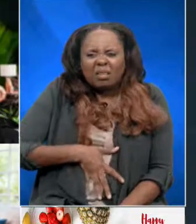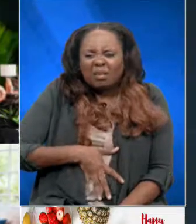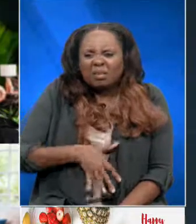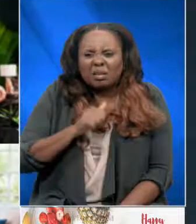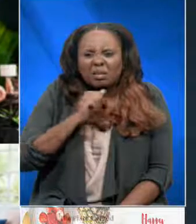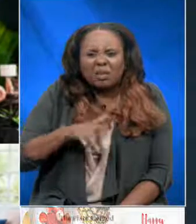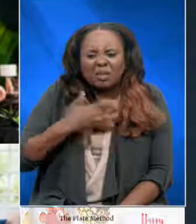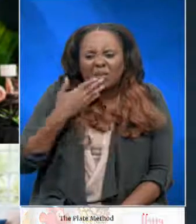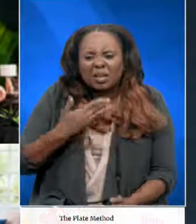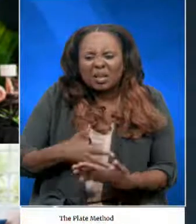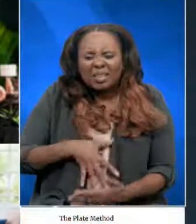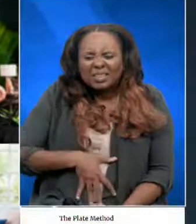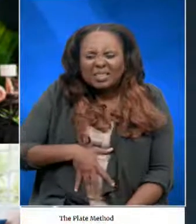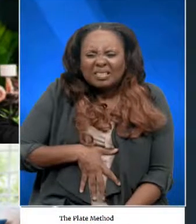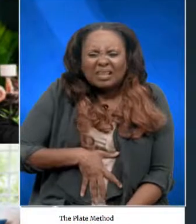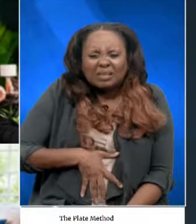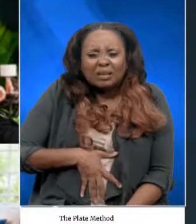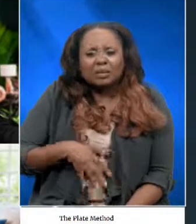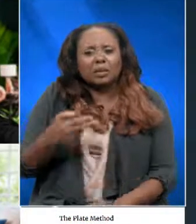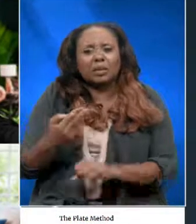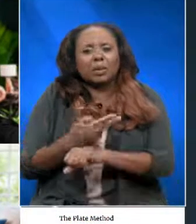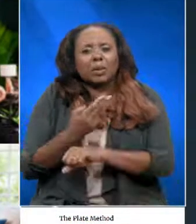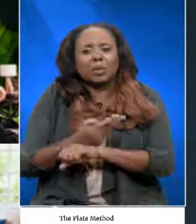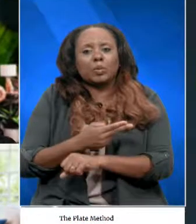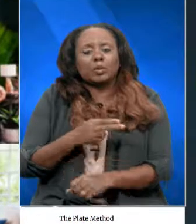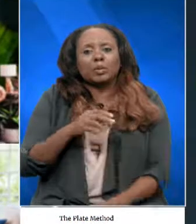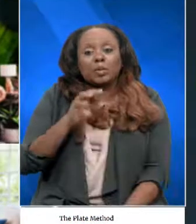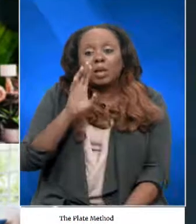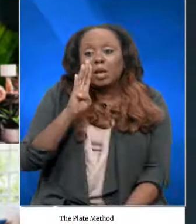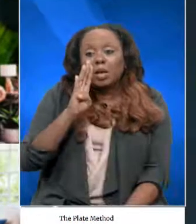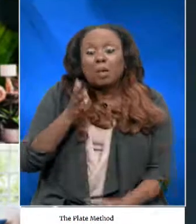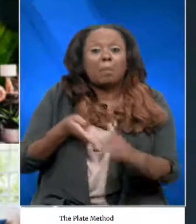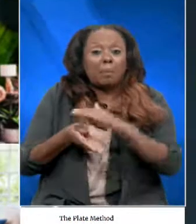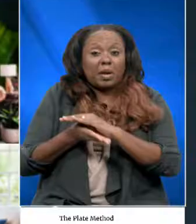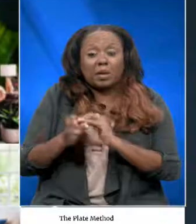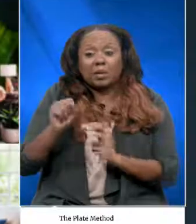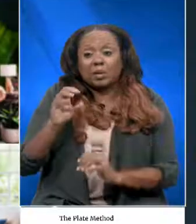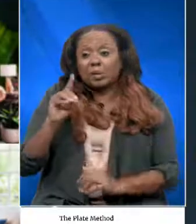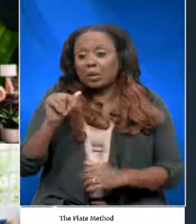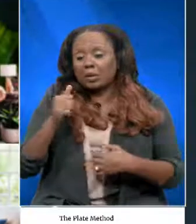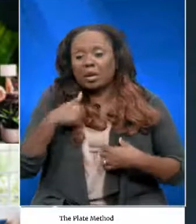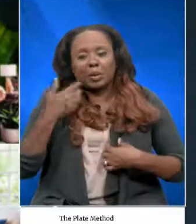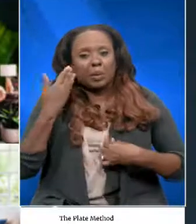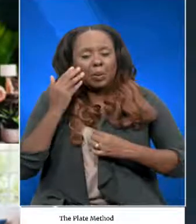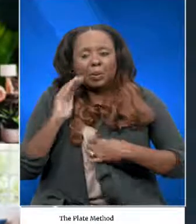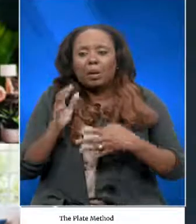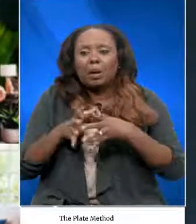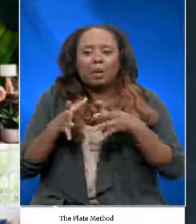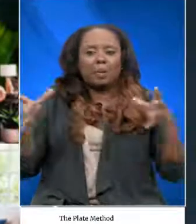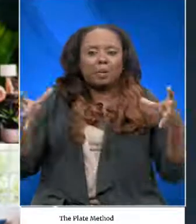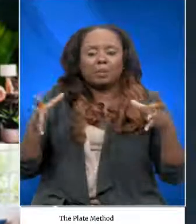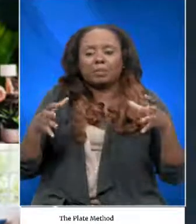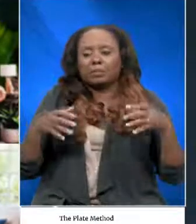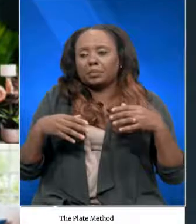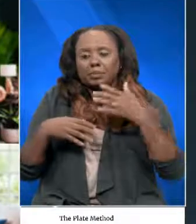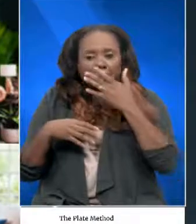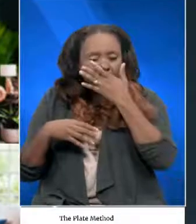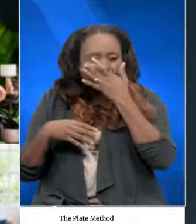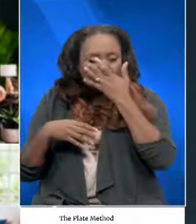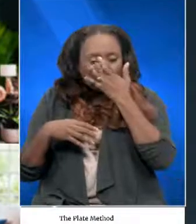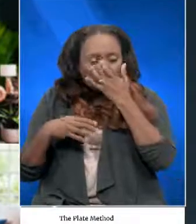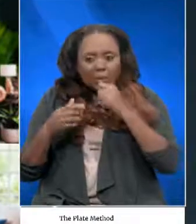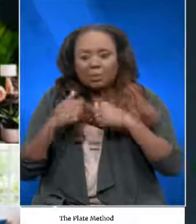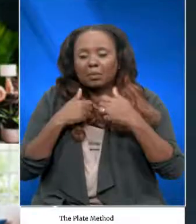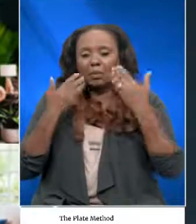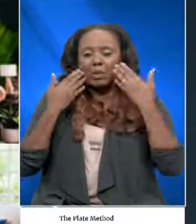and stuff like that. So I don't know how much is terrible, how much is too much, right? I really can't say how much